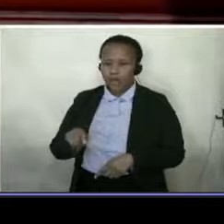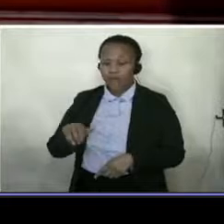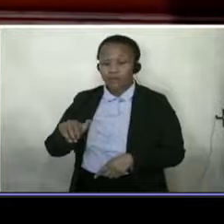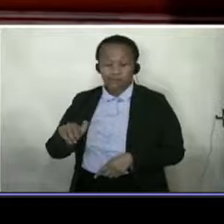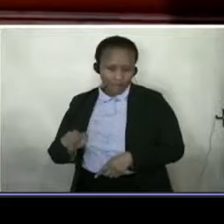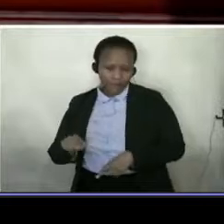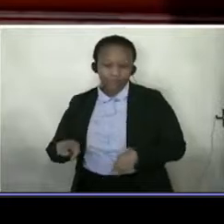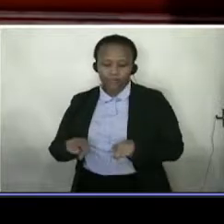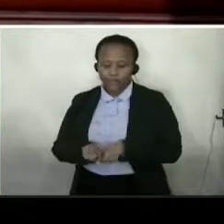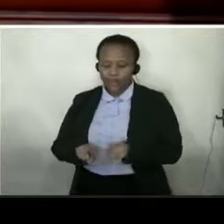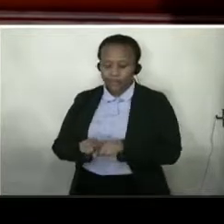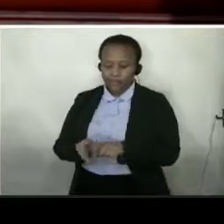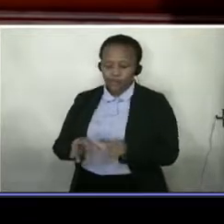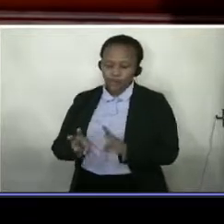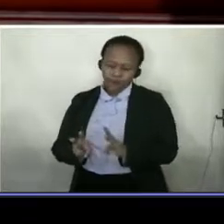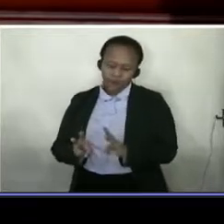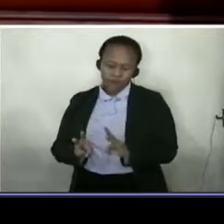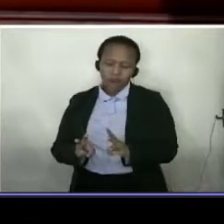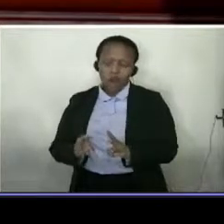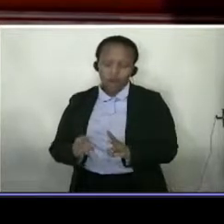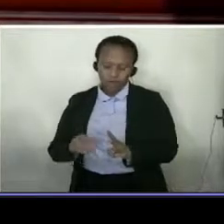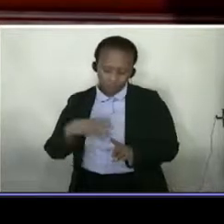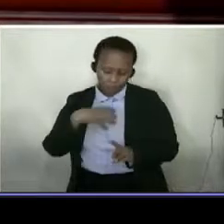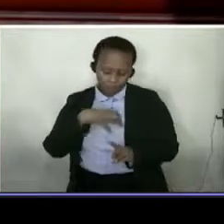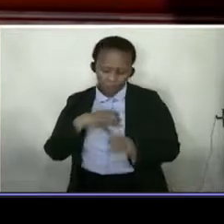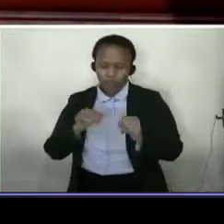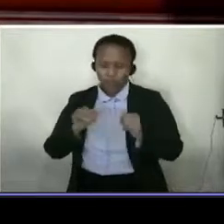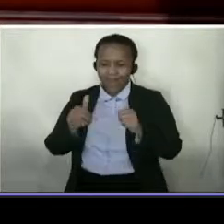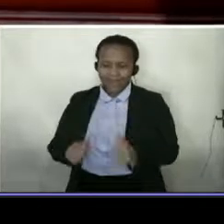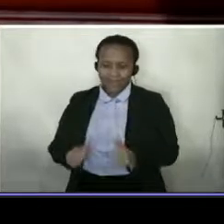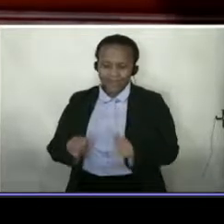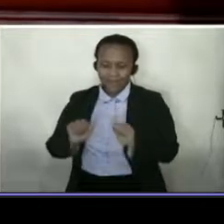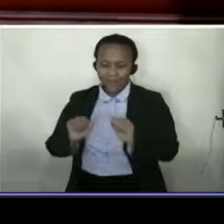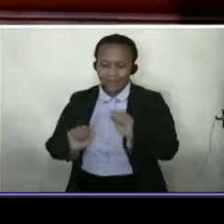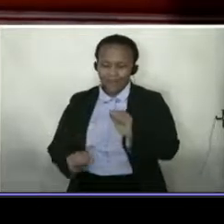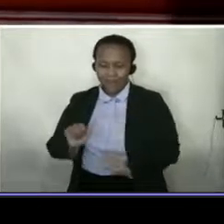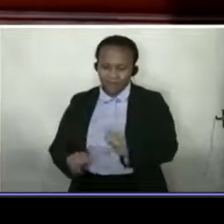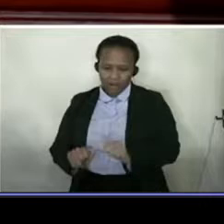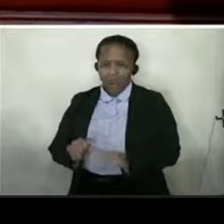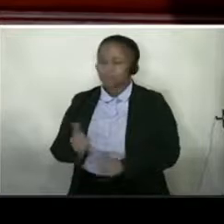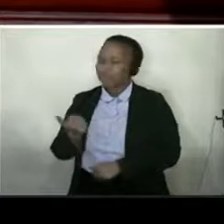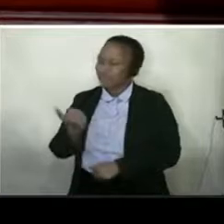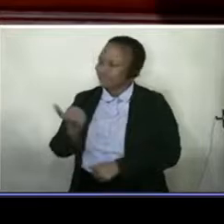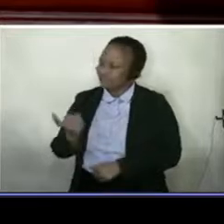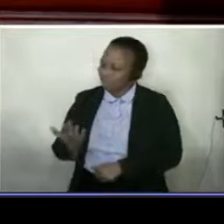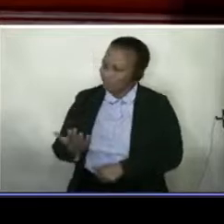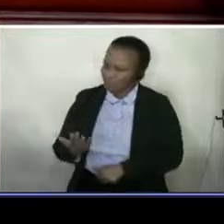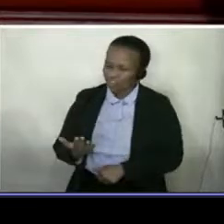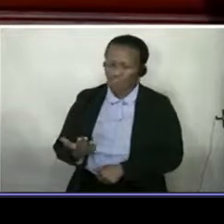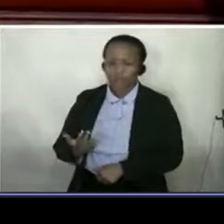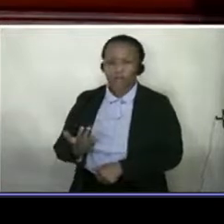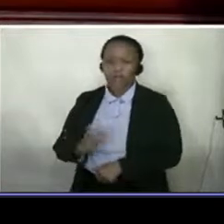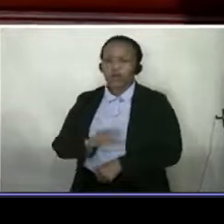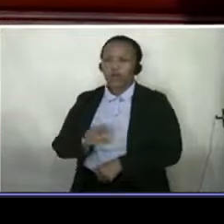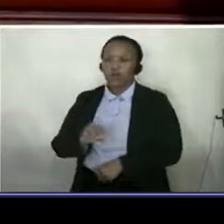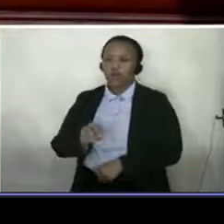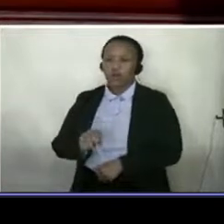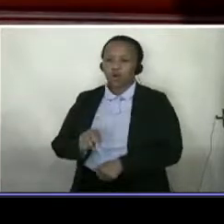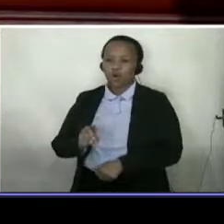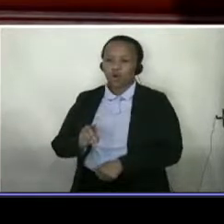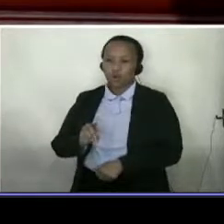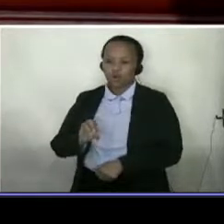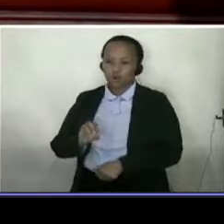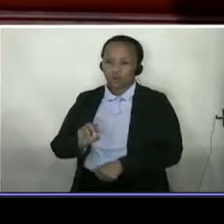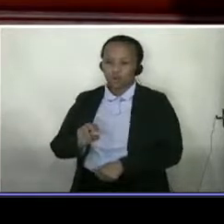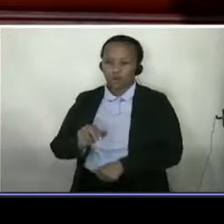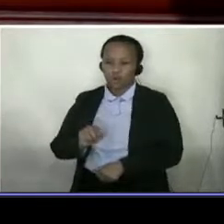of our own assessment. There are submissions and the lack of condonation. When I remember